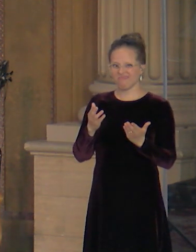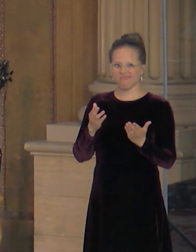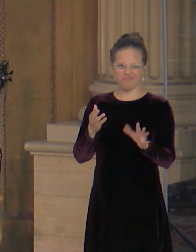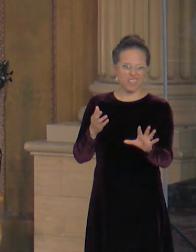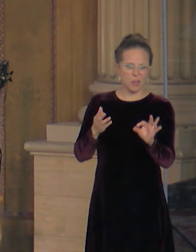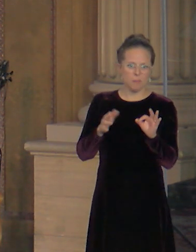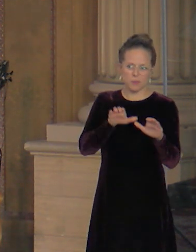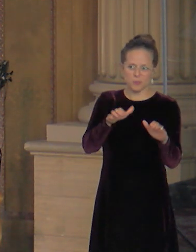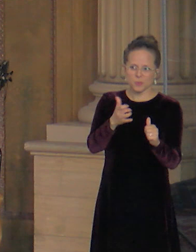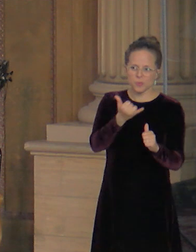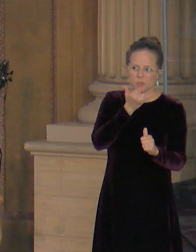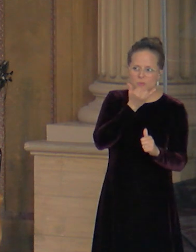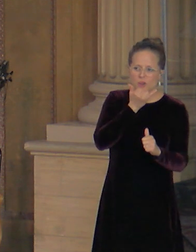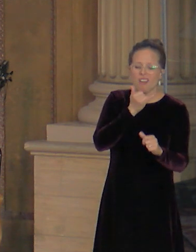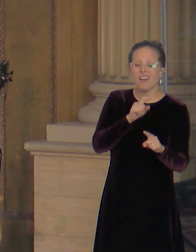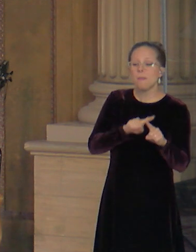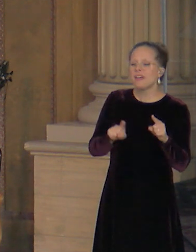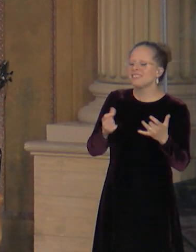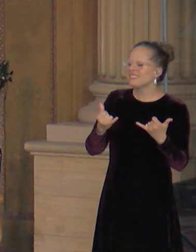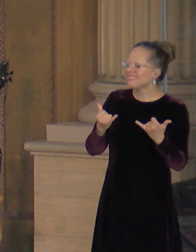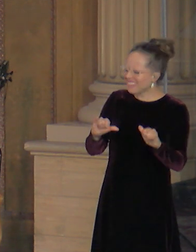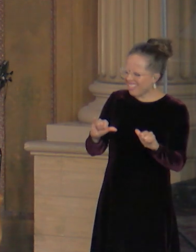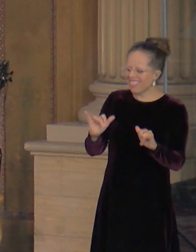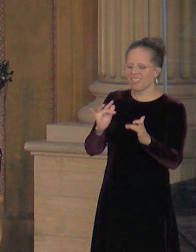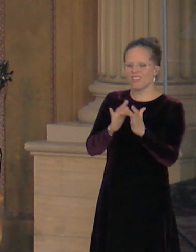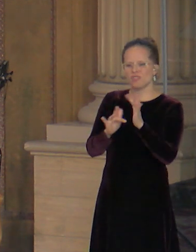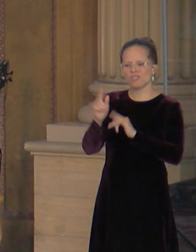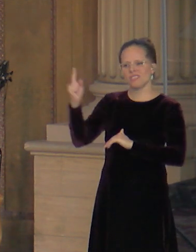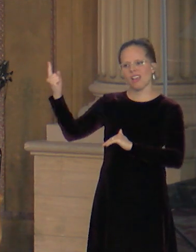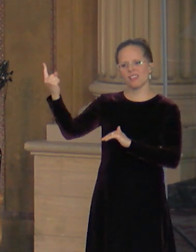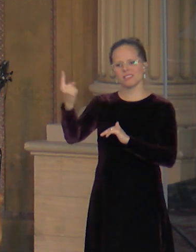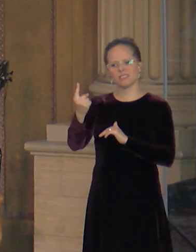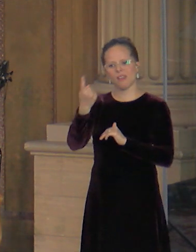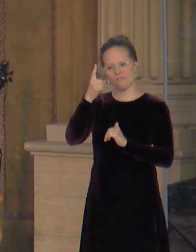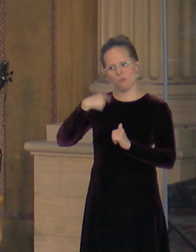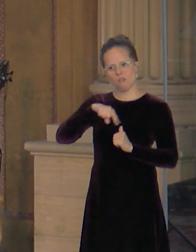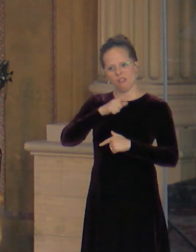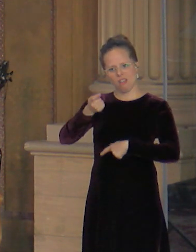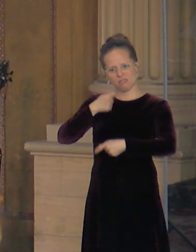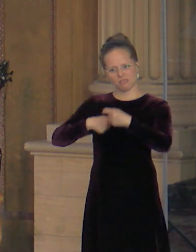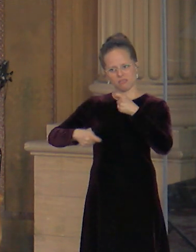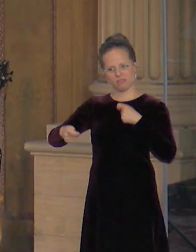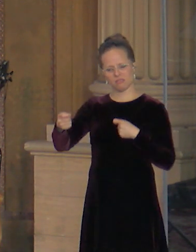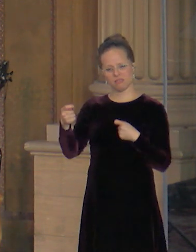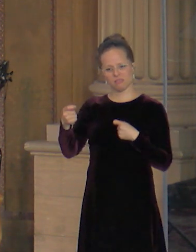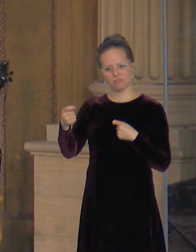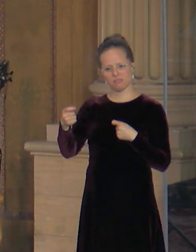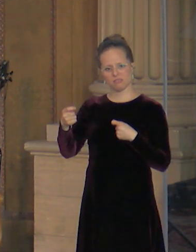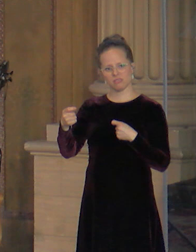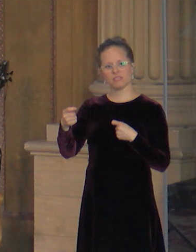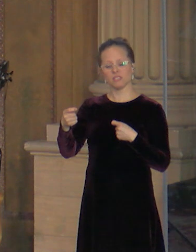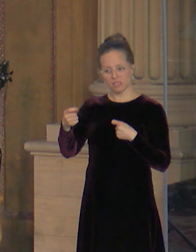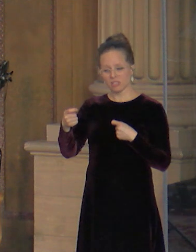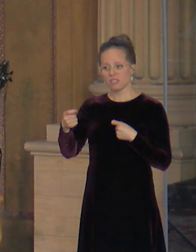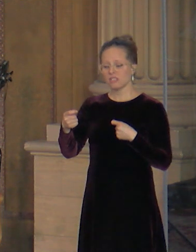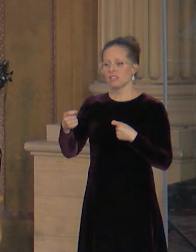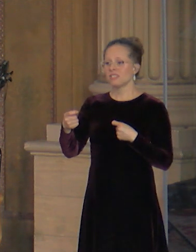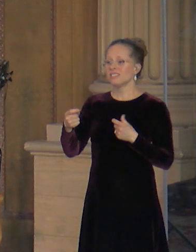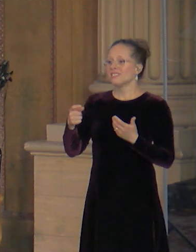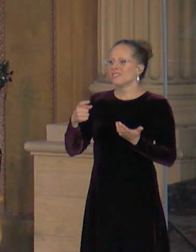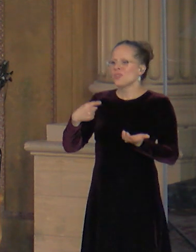and this is the big message of this passage that we're supposed to see a fundamental victory where everybody else had failed